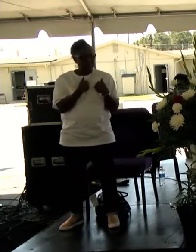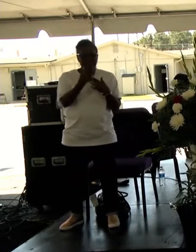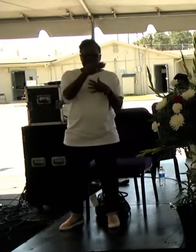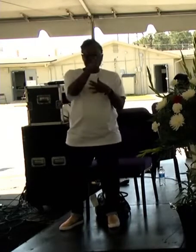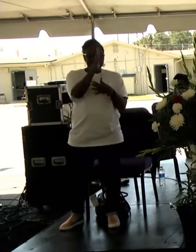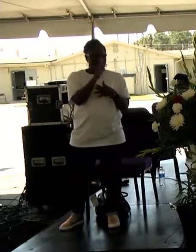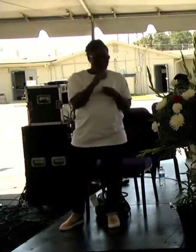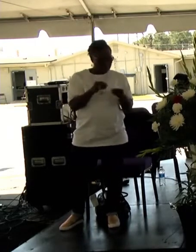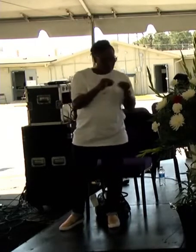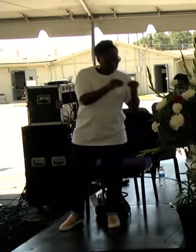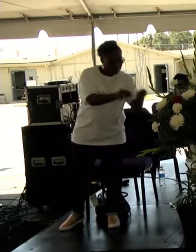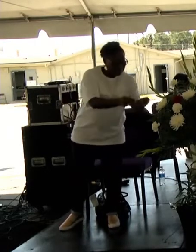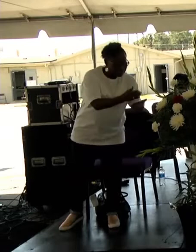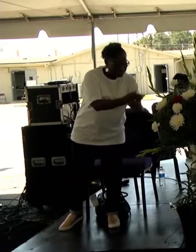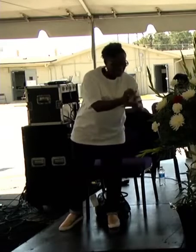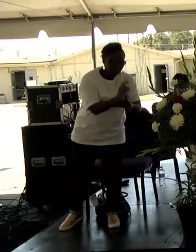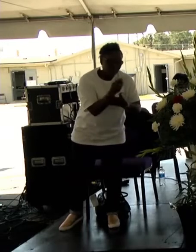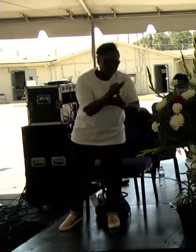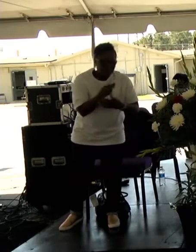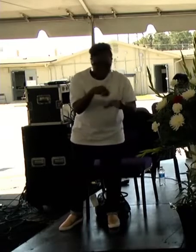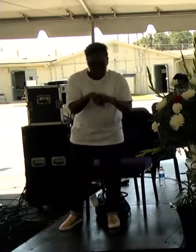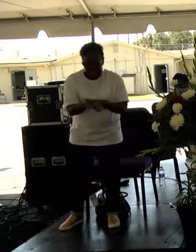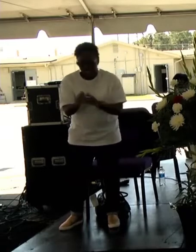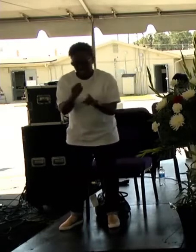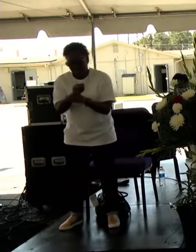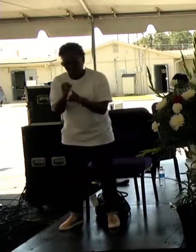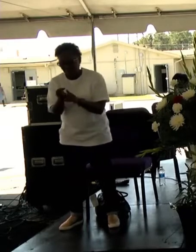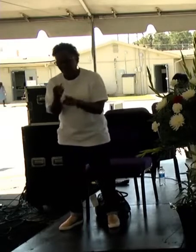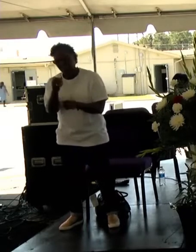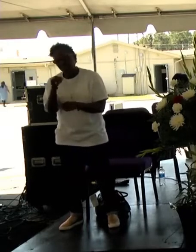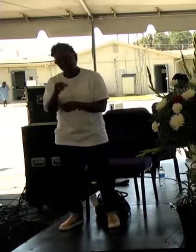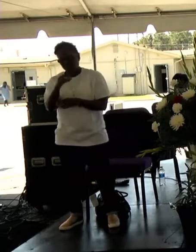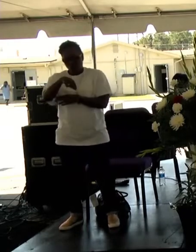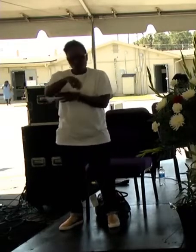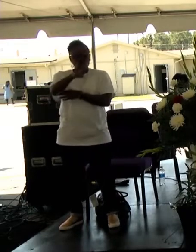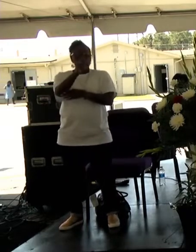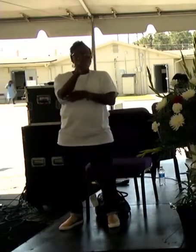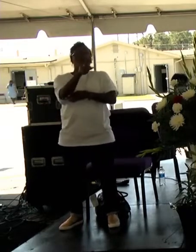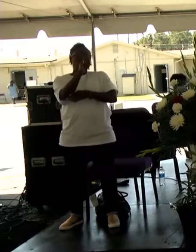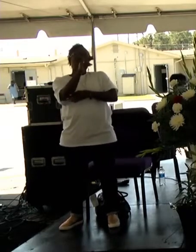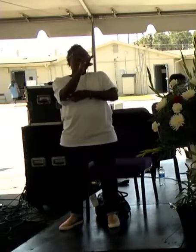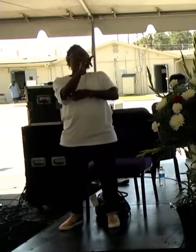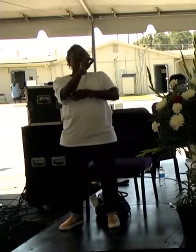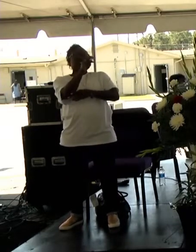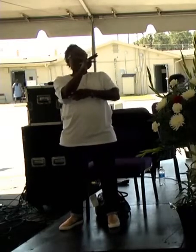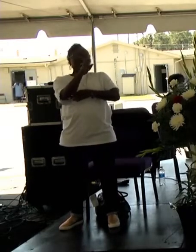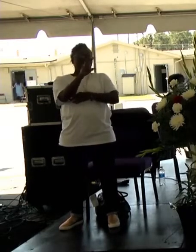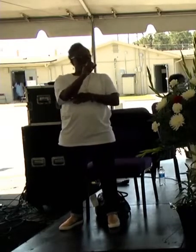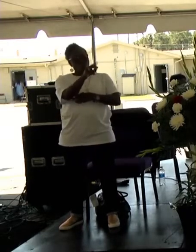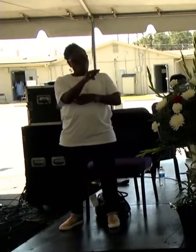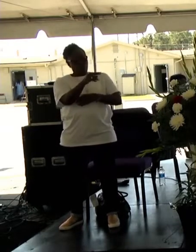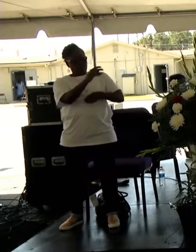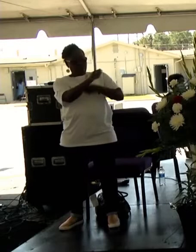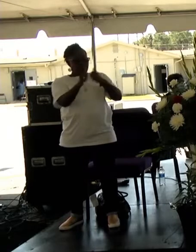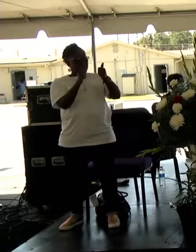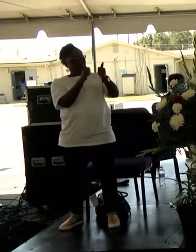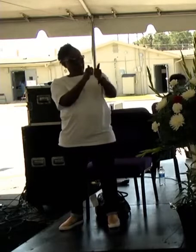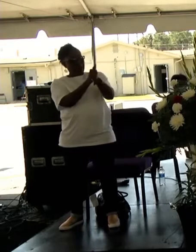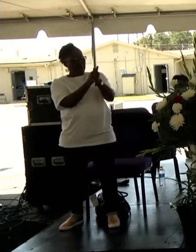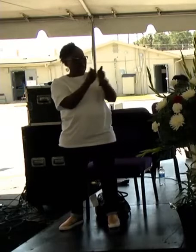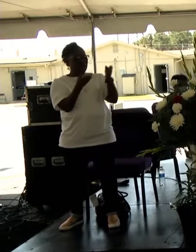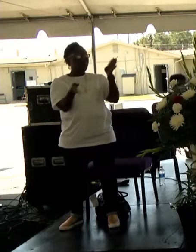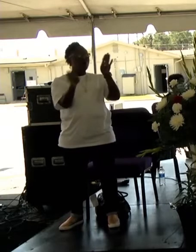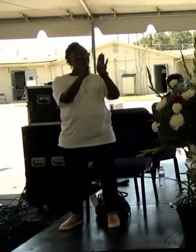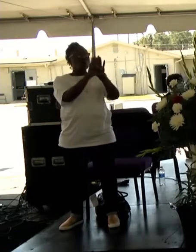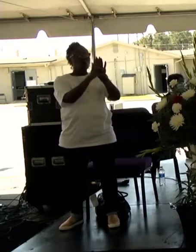God has providentially placed some of us in a position of quarantine or put us in behind closed doors because he says, I want to